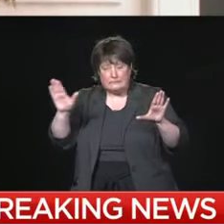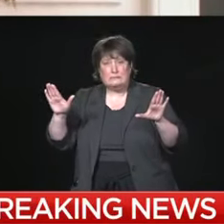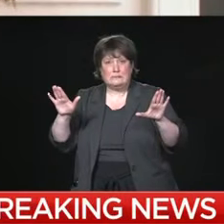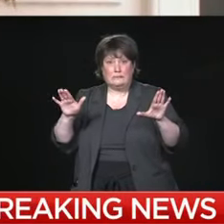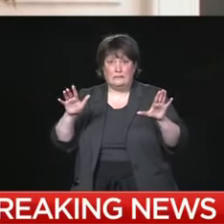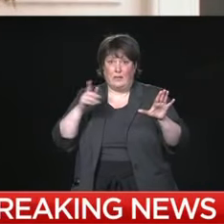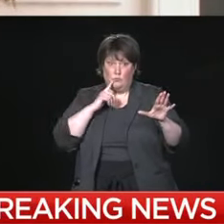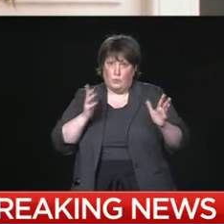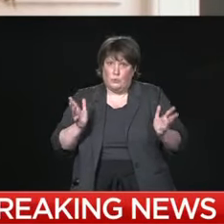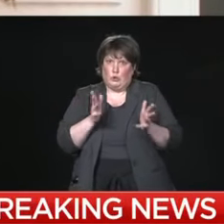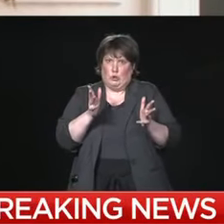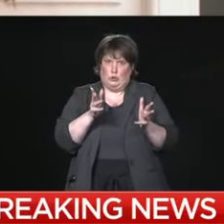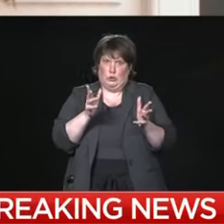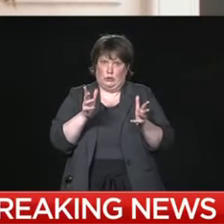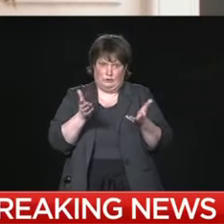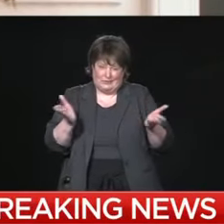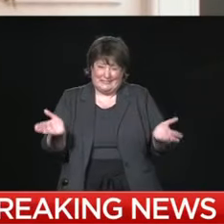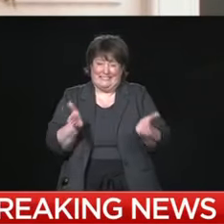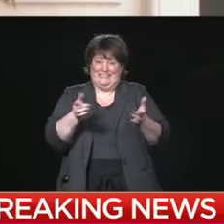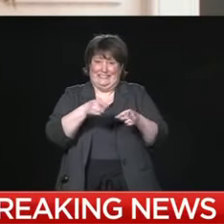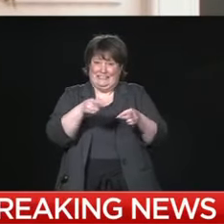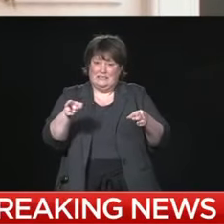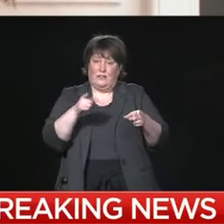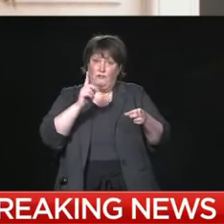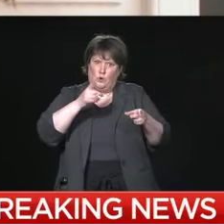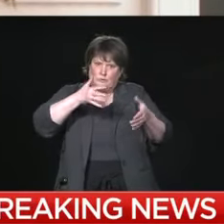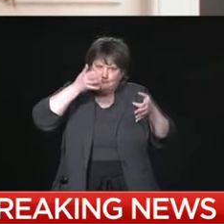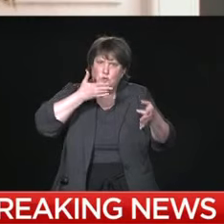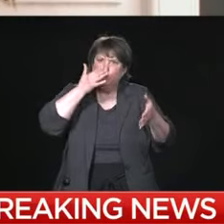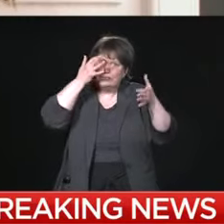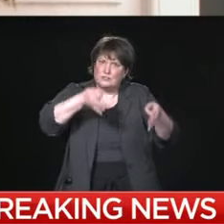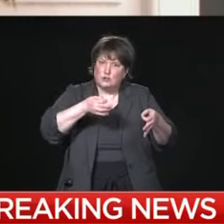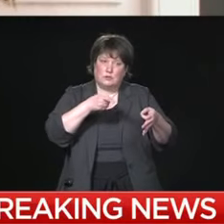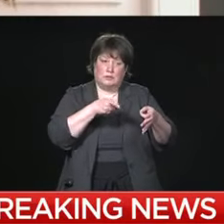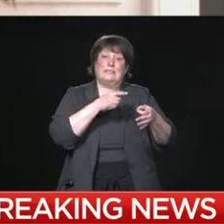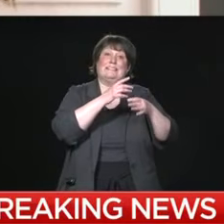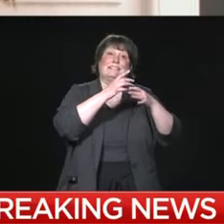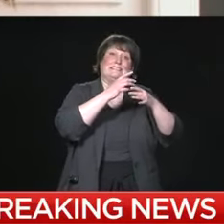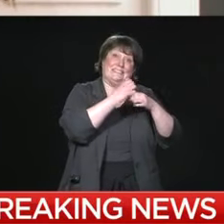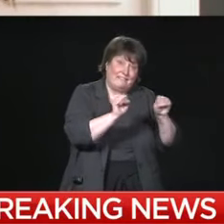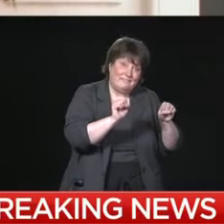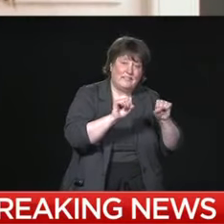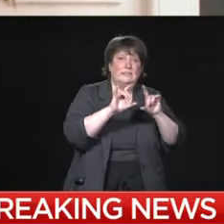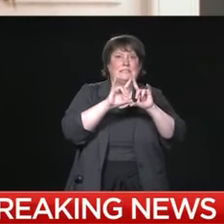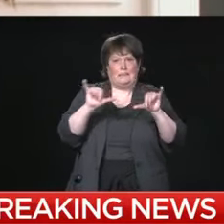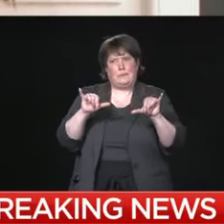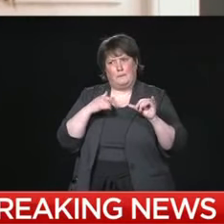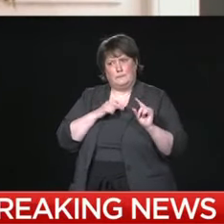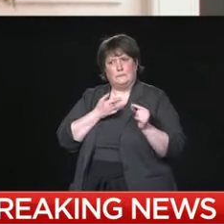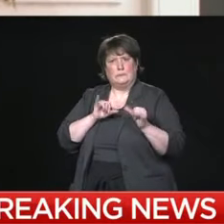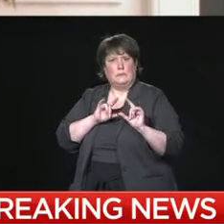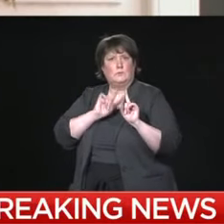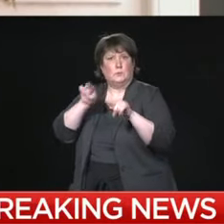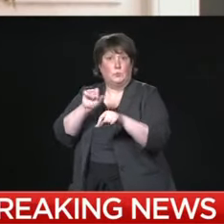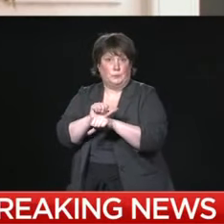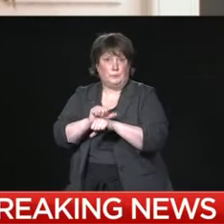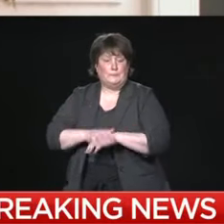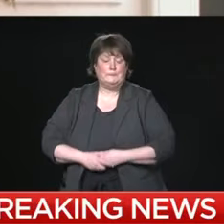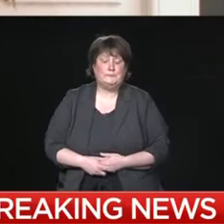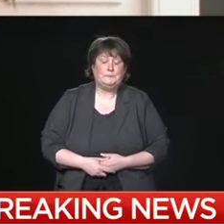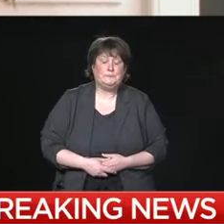to find solutions that will allow people to stay safe while they continue to do the job they need to do.